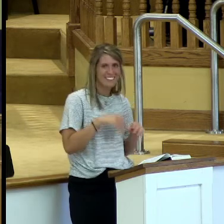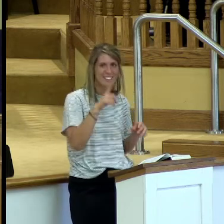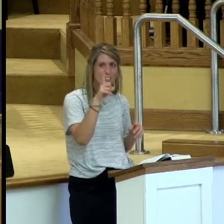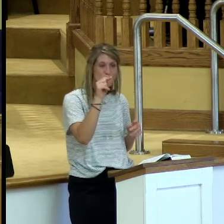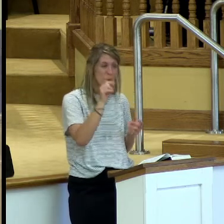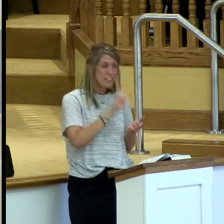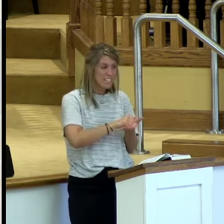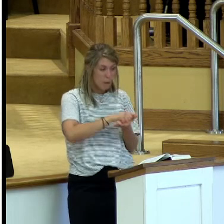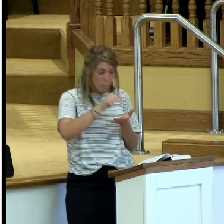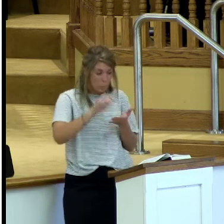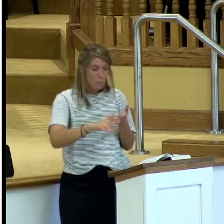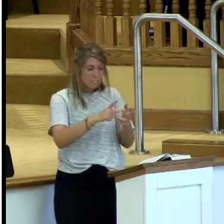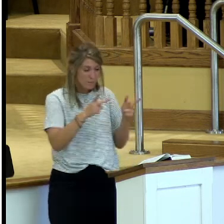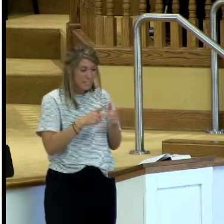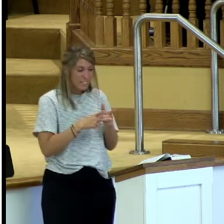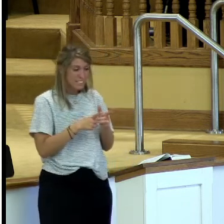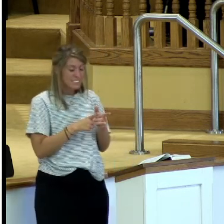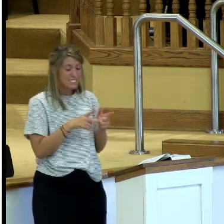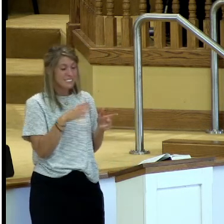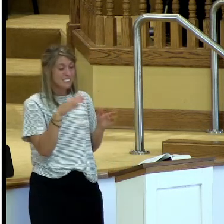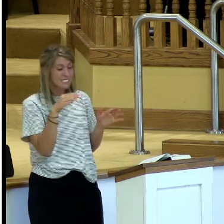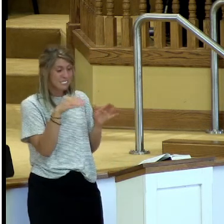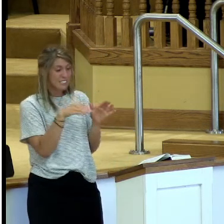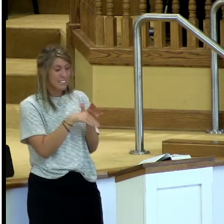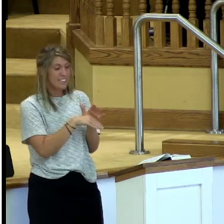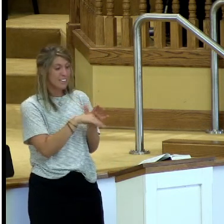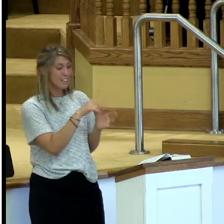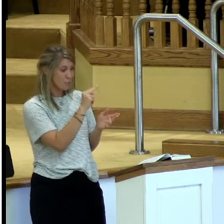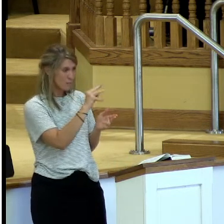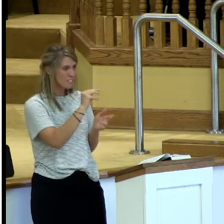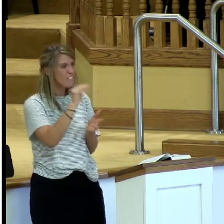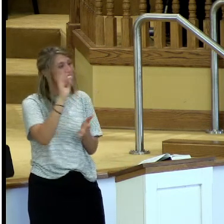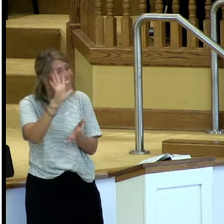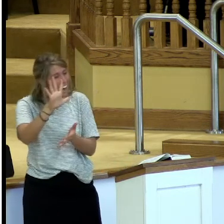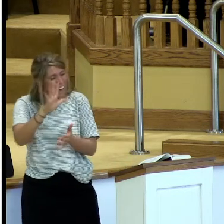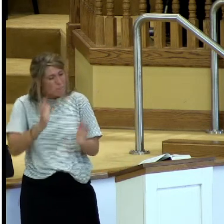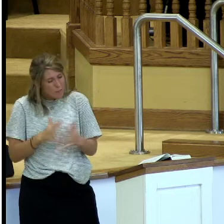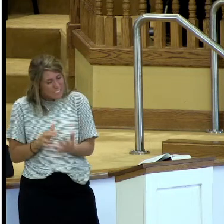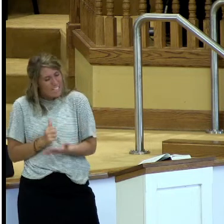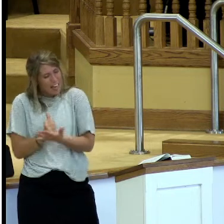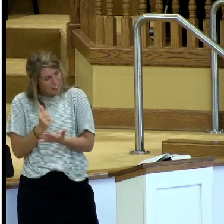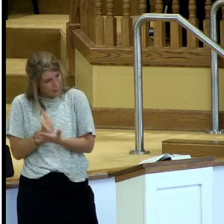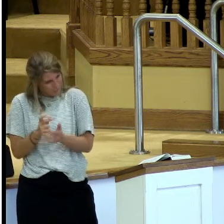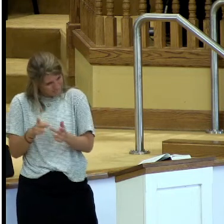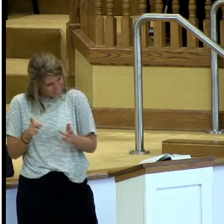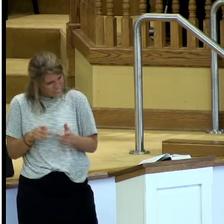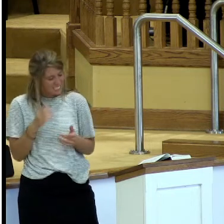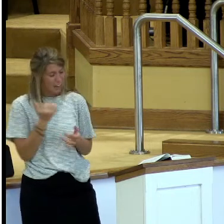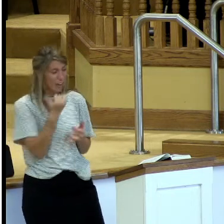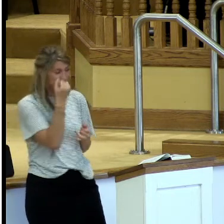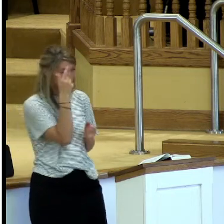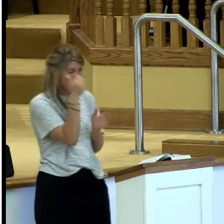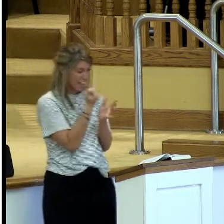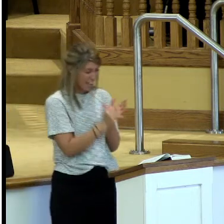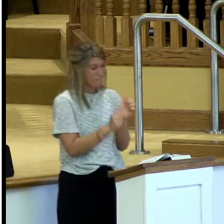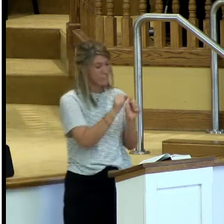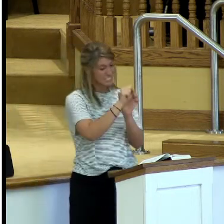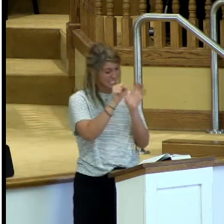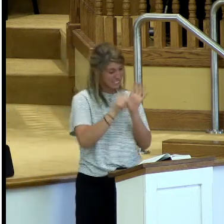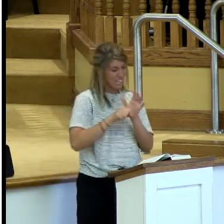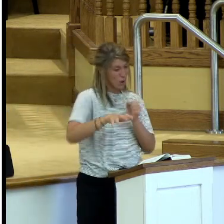20 abortion clinics in New Mexico, 5 pregnancy help centers. Understand, every state surrounding